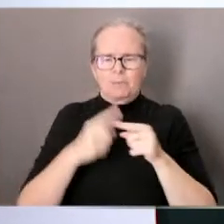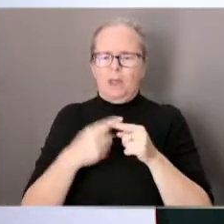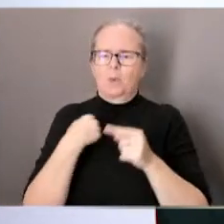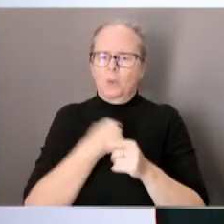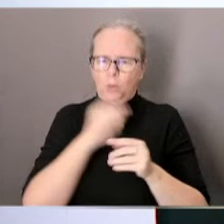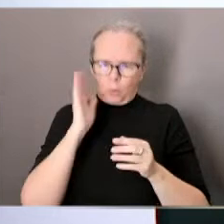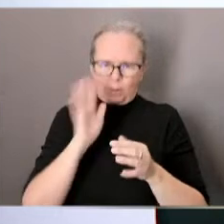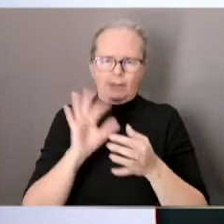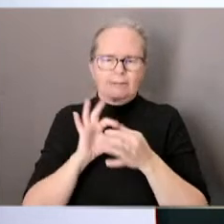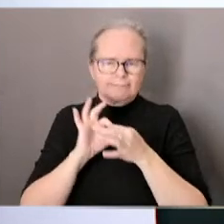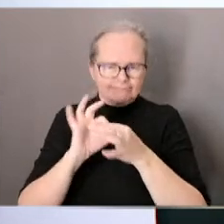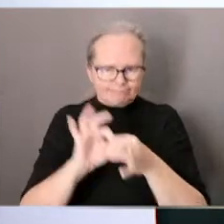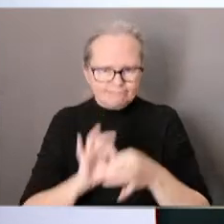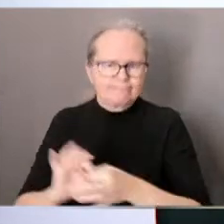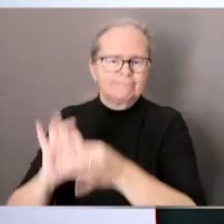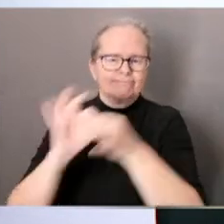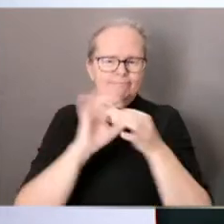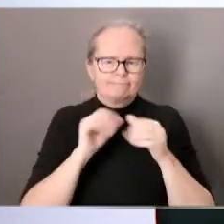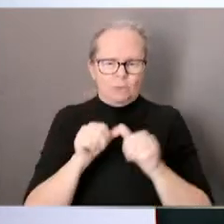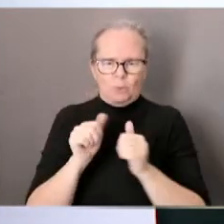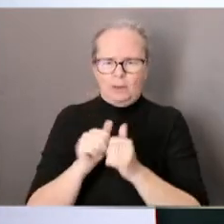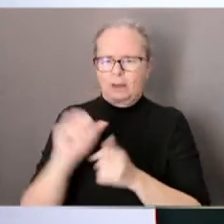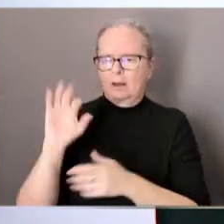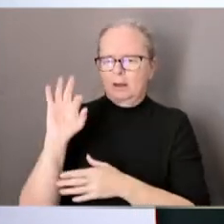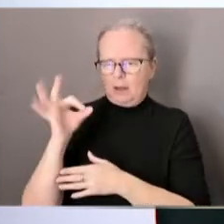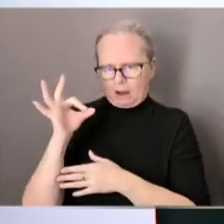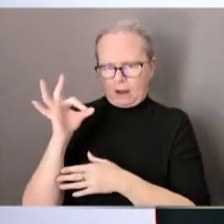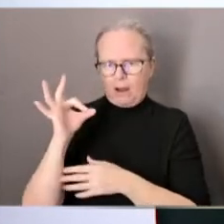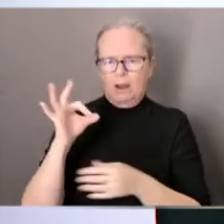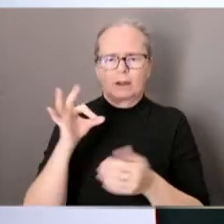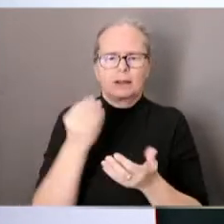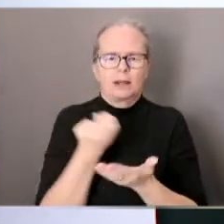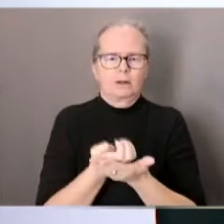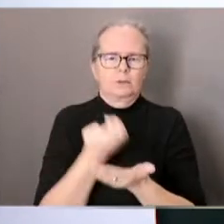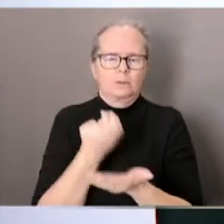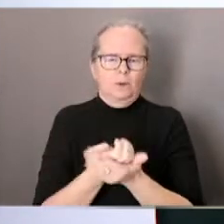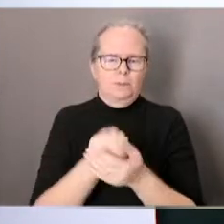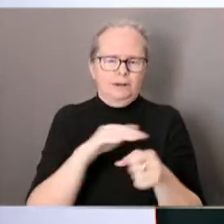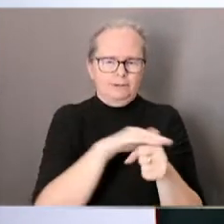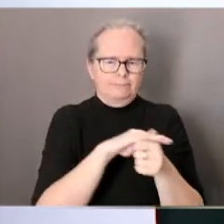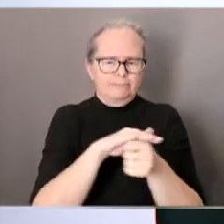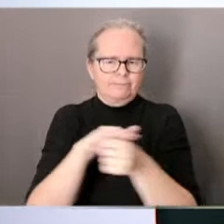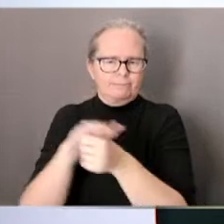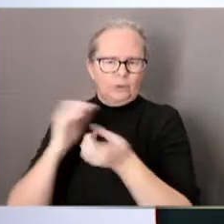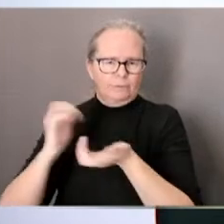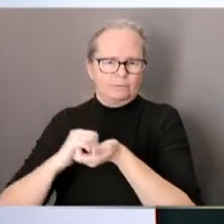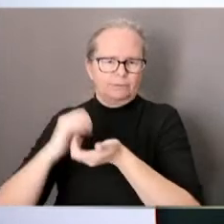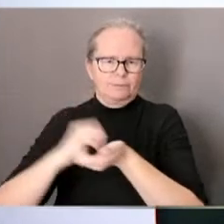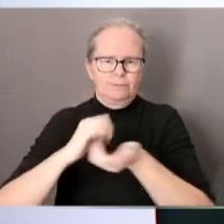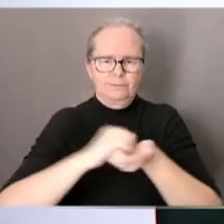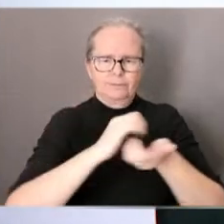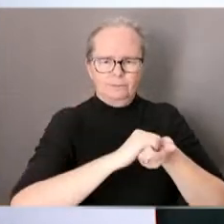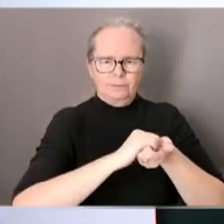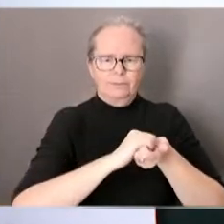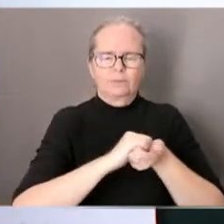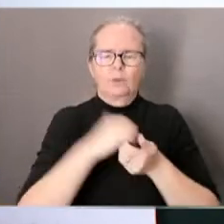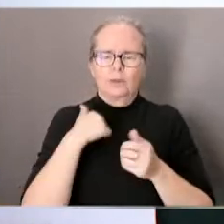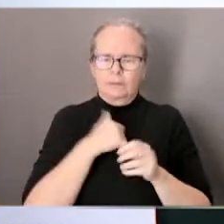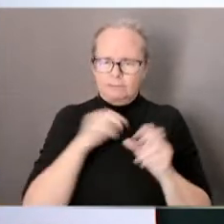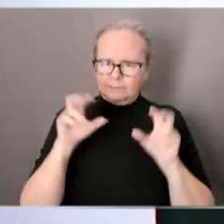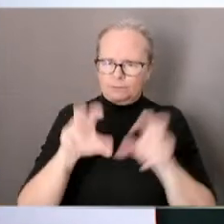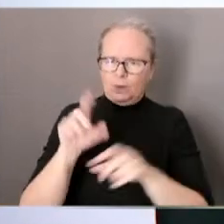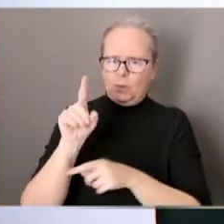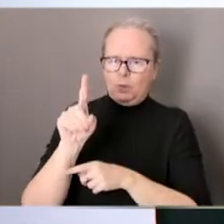alliances each Rita will receive an investment of a hundred and twenty five thousand dollars from the Alberta Government in the New Year